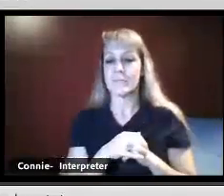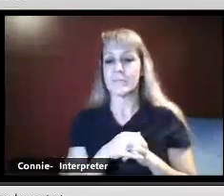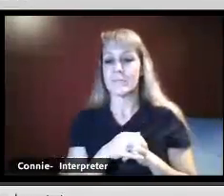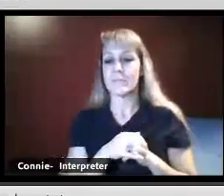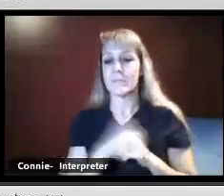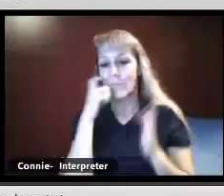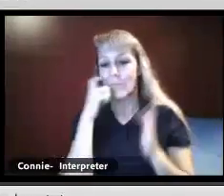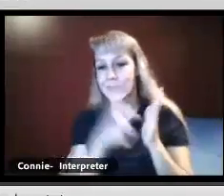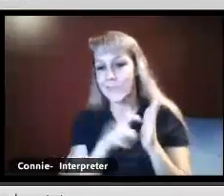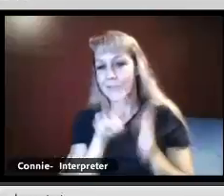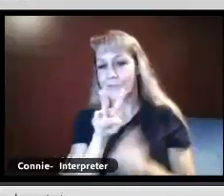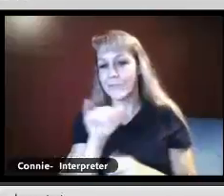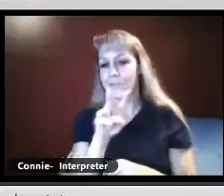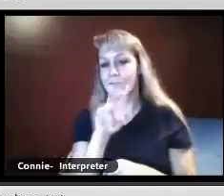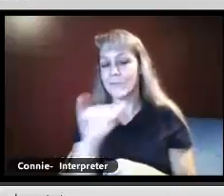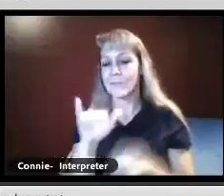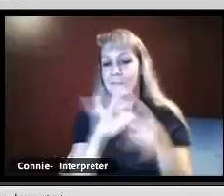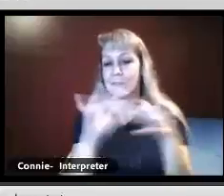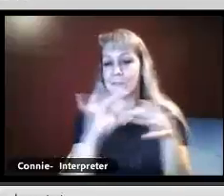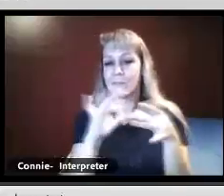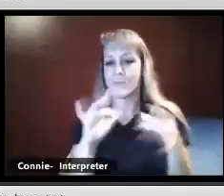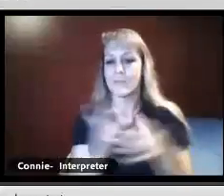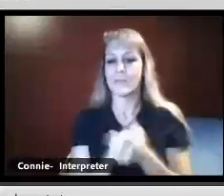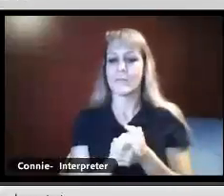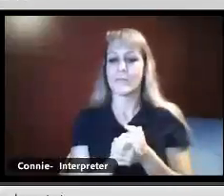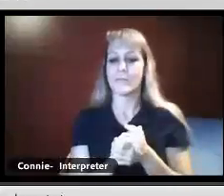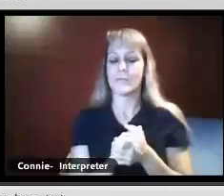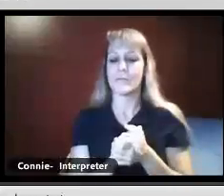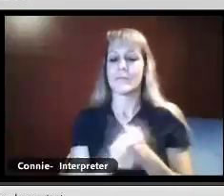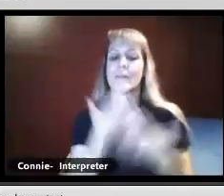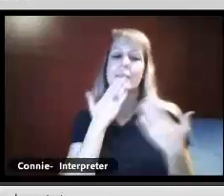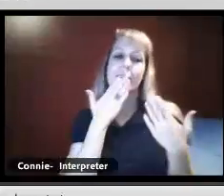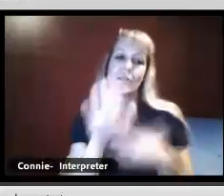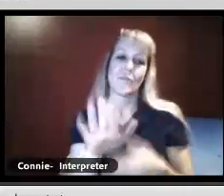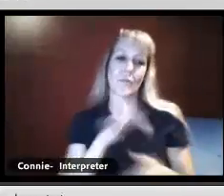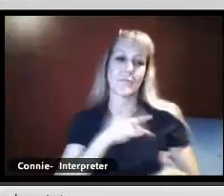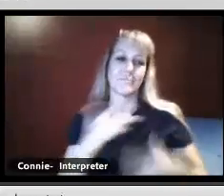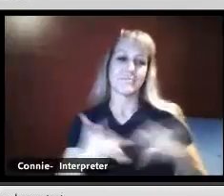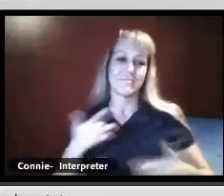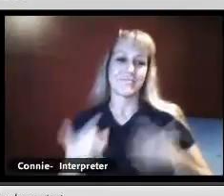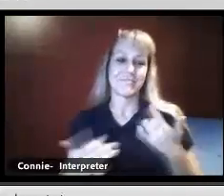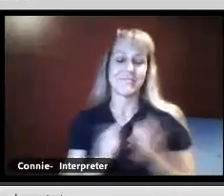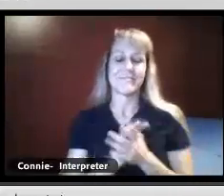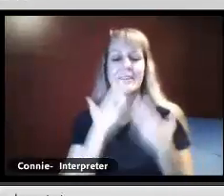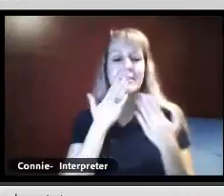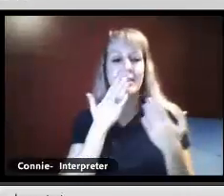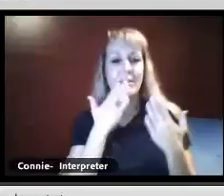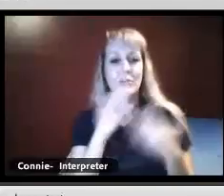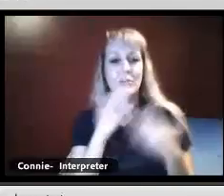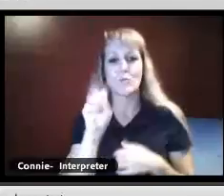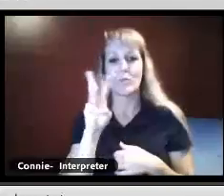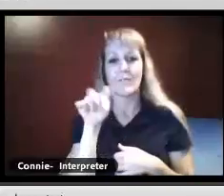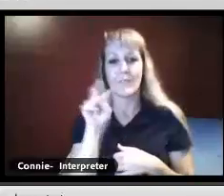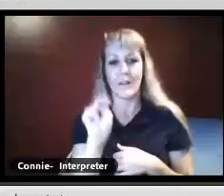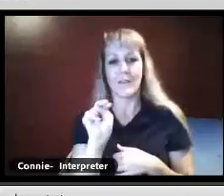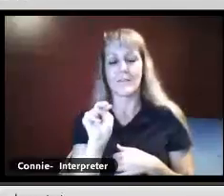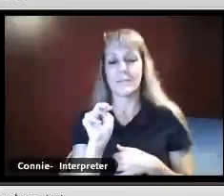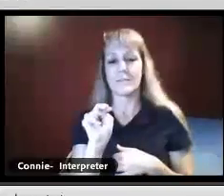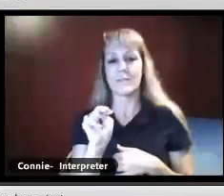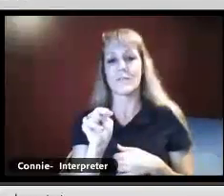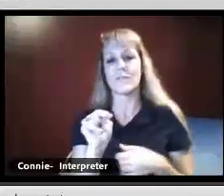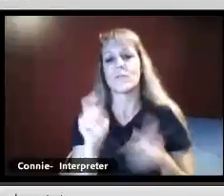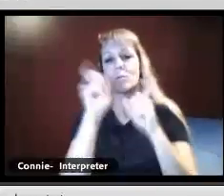Vivi's comment. Well, well, thank you for your enthusiasm, and thank you, SWFLN, for making the